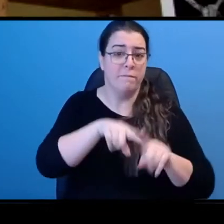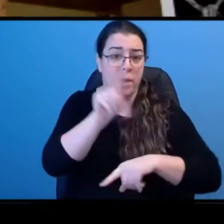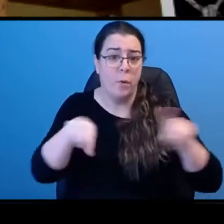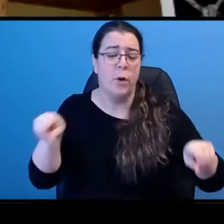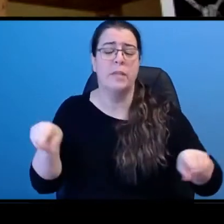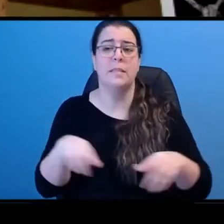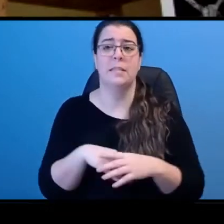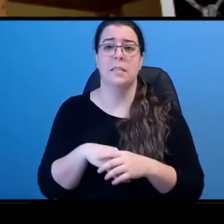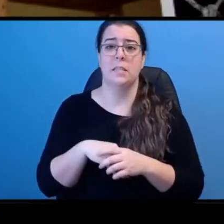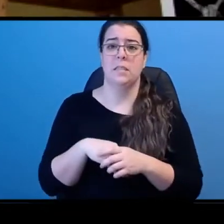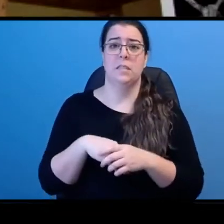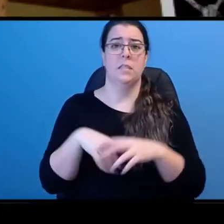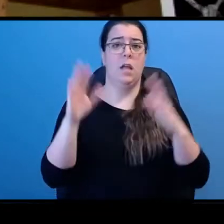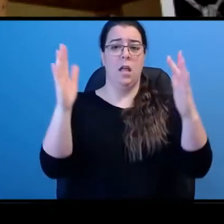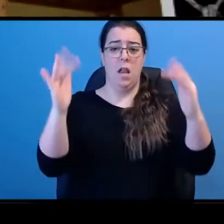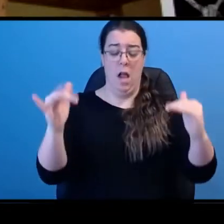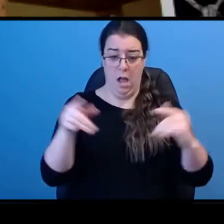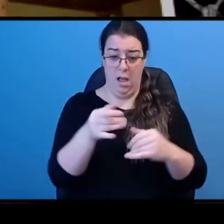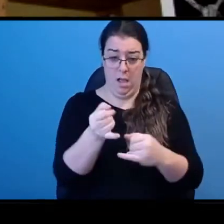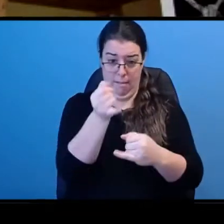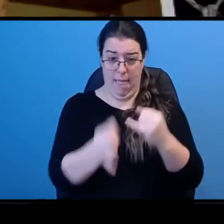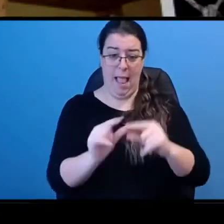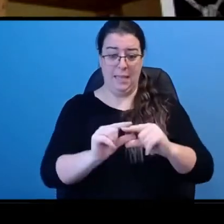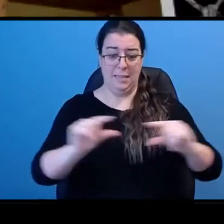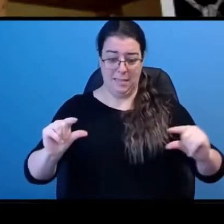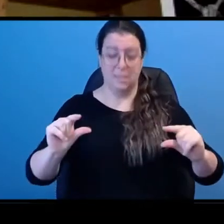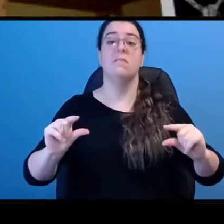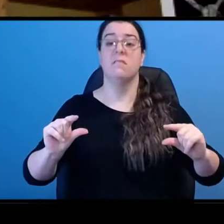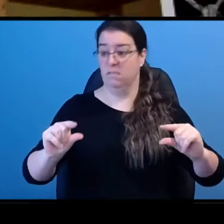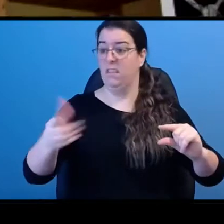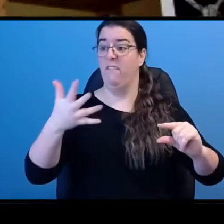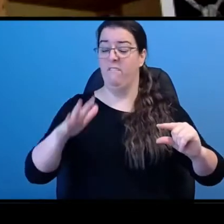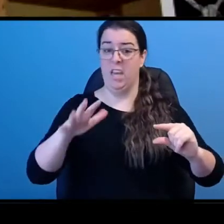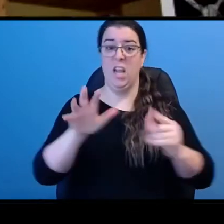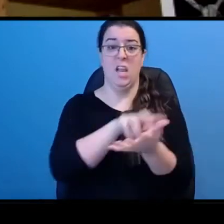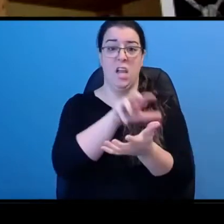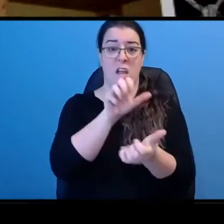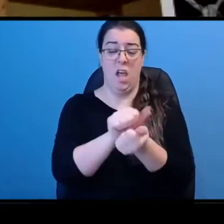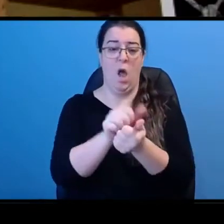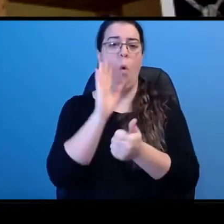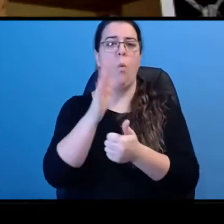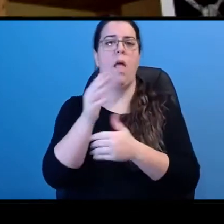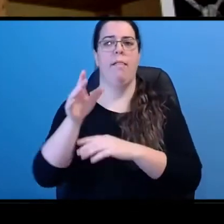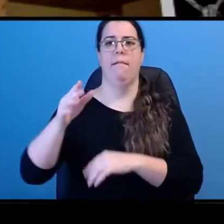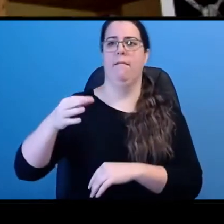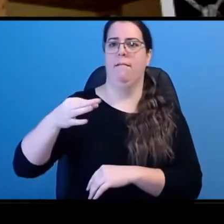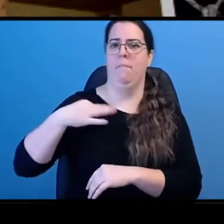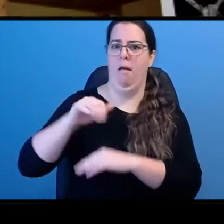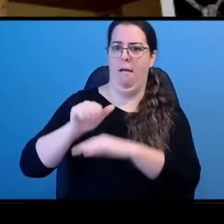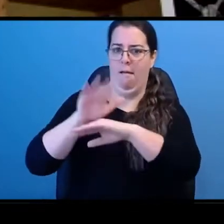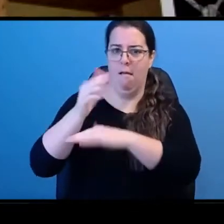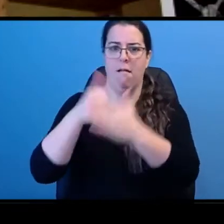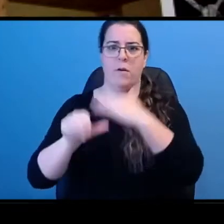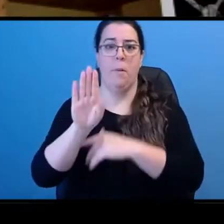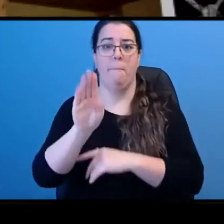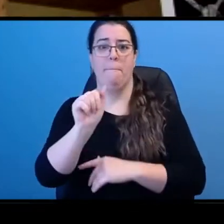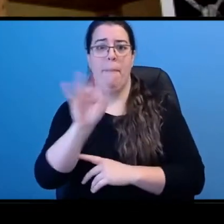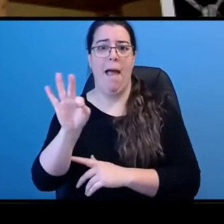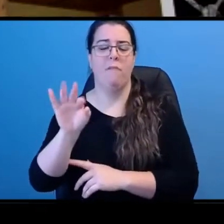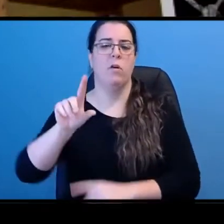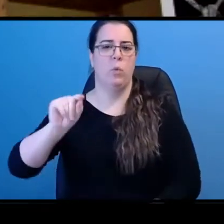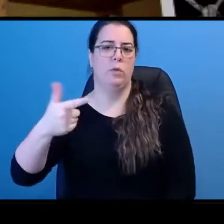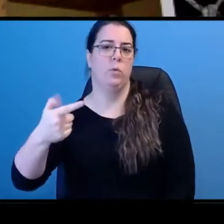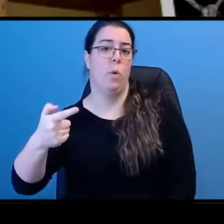positive statement like, it will then be submitted for screening at BAAFF 2021 and will be streamed online everywhere. Like, making